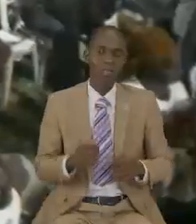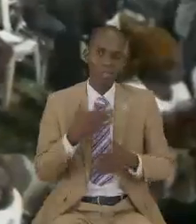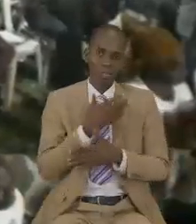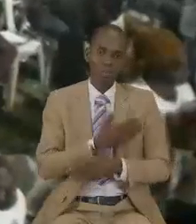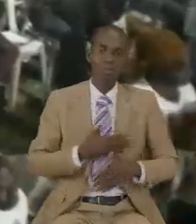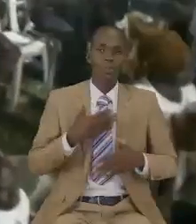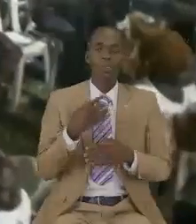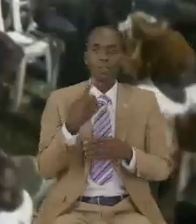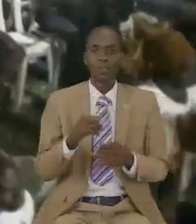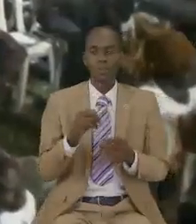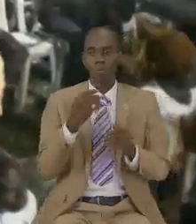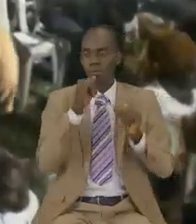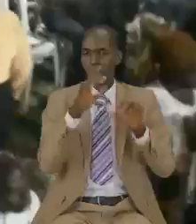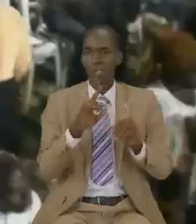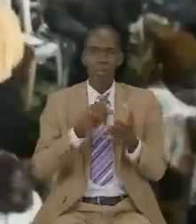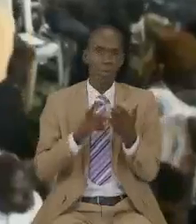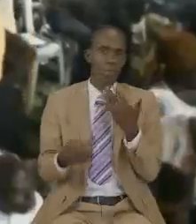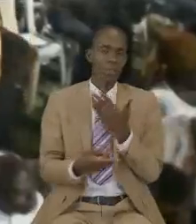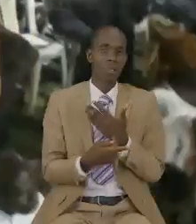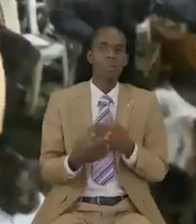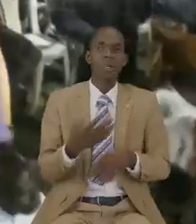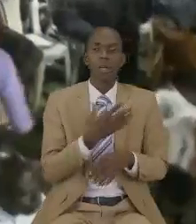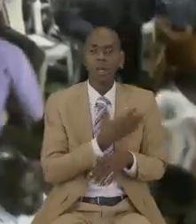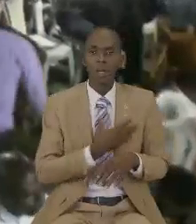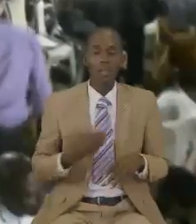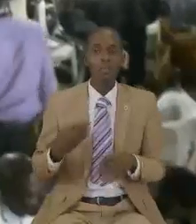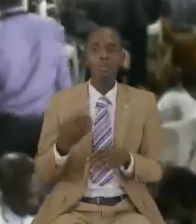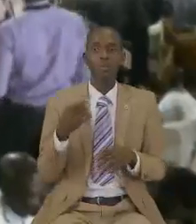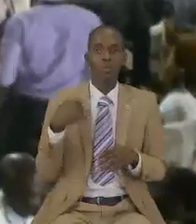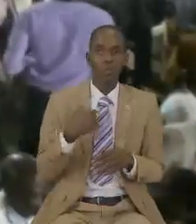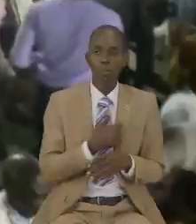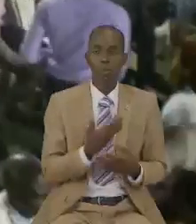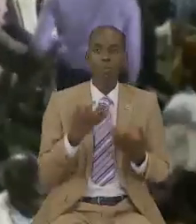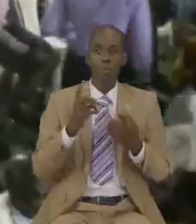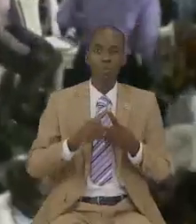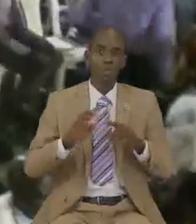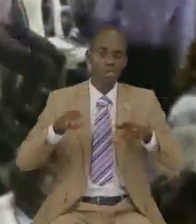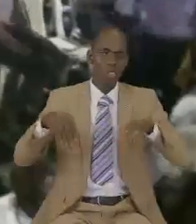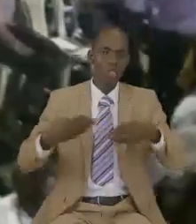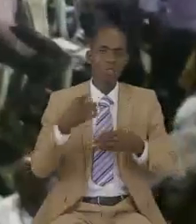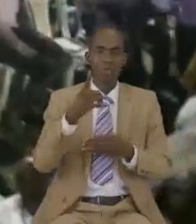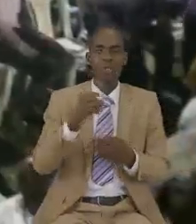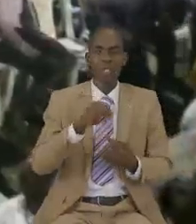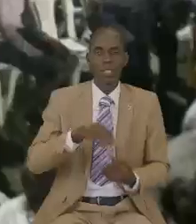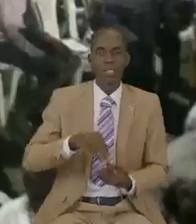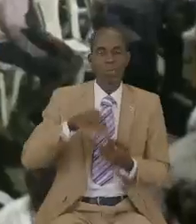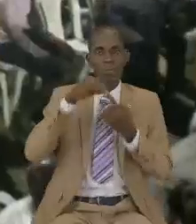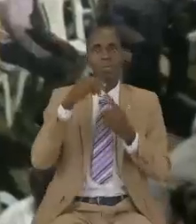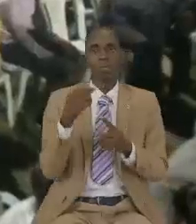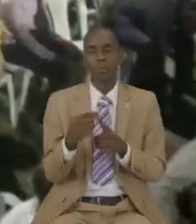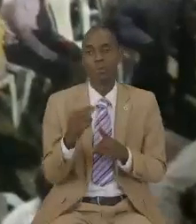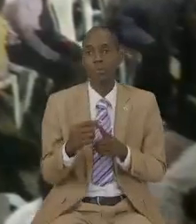message to you. And we want to give you attention to deliver that message to you. Those of you for